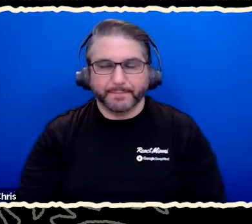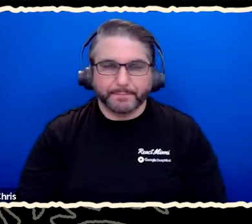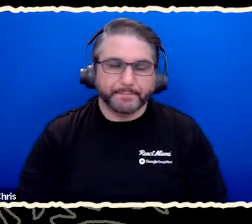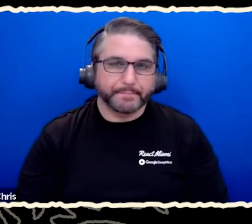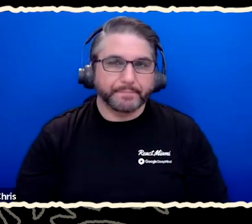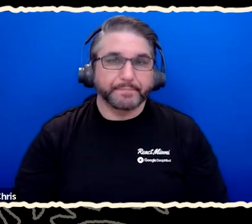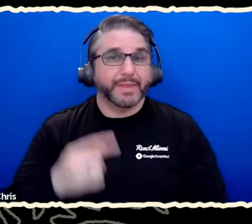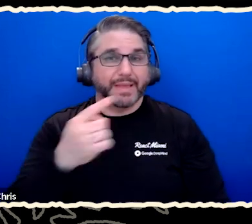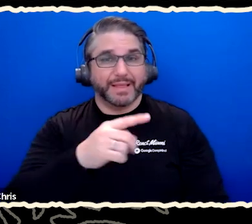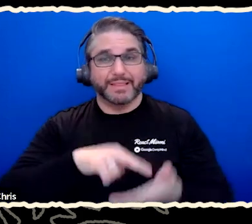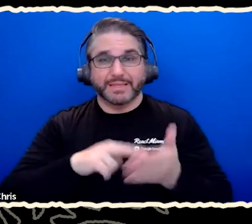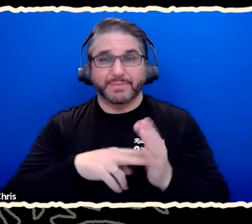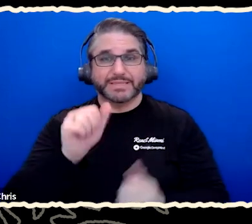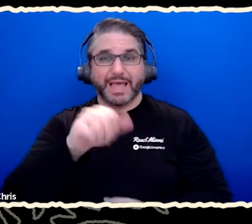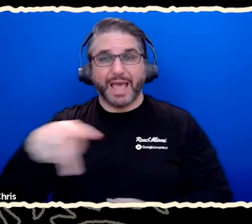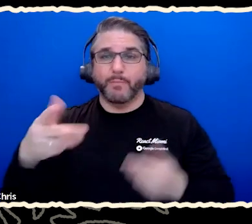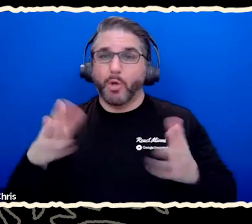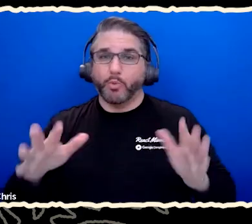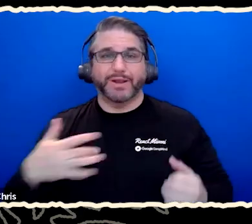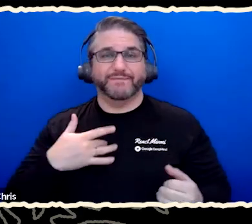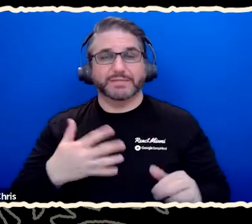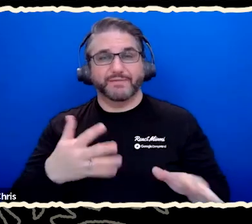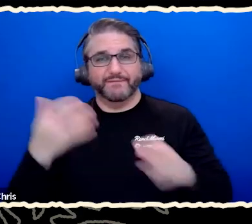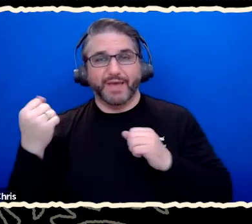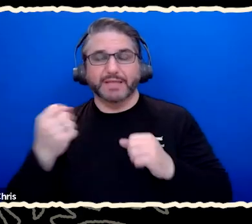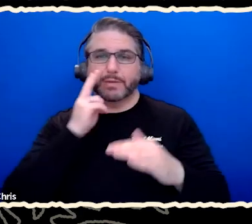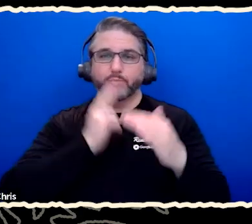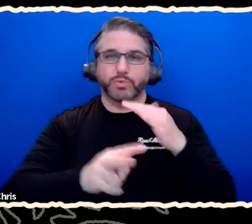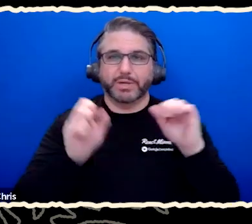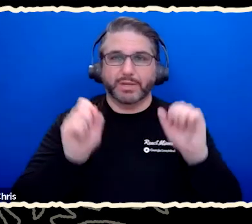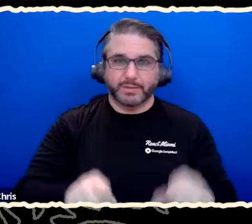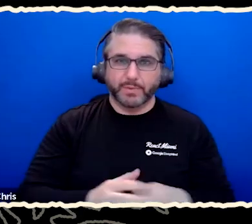So this is making the app already feel fast and predictable.